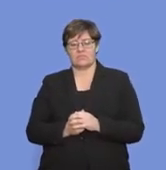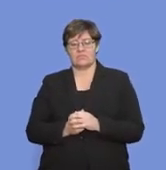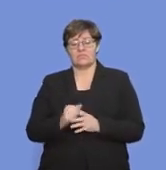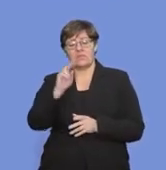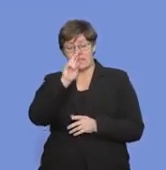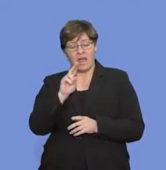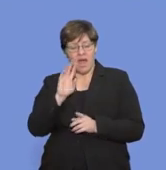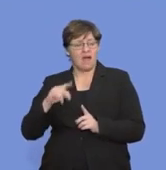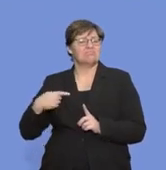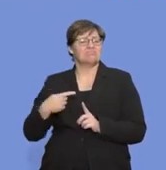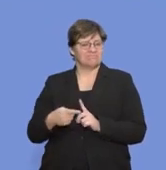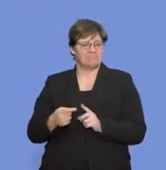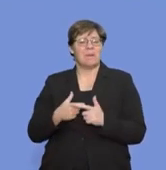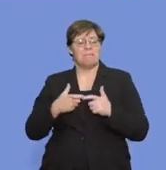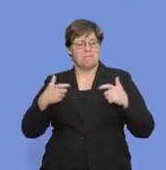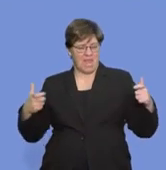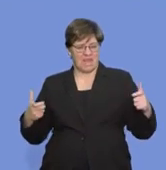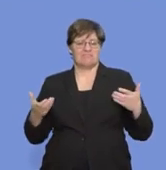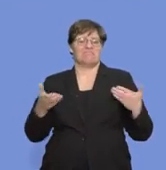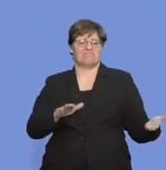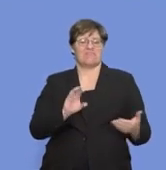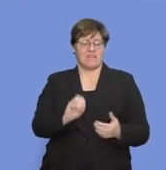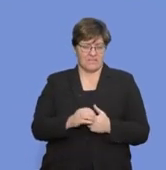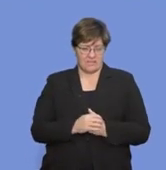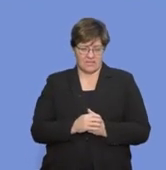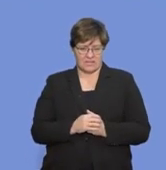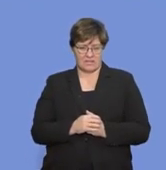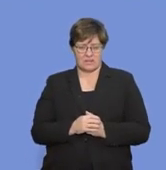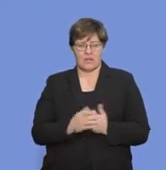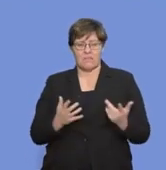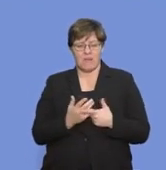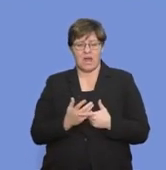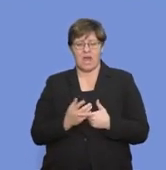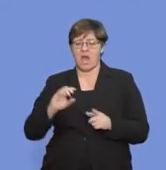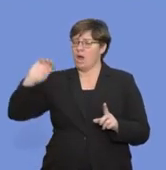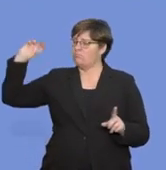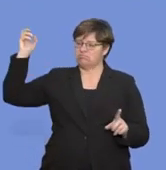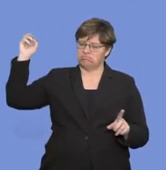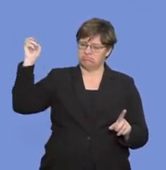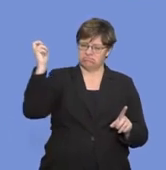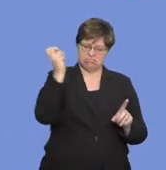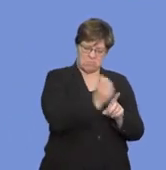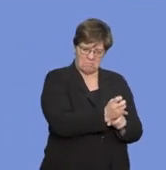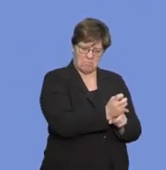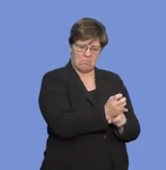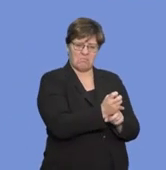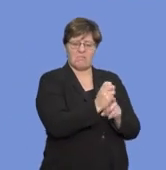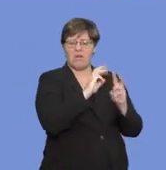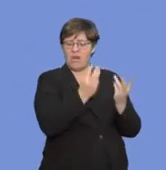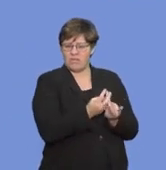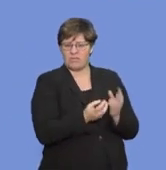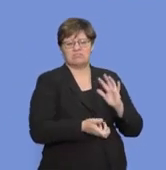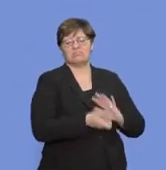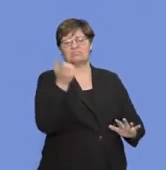were times when we had mass extinctions for whatever reason. So it could have been an asteroid that hit the